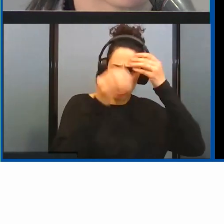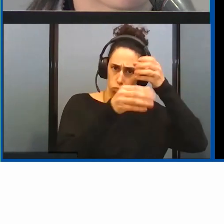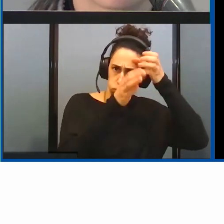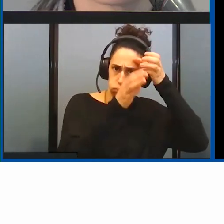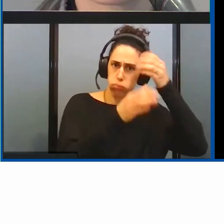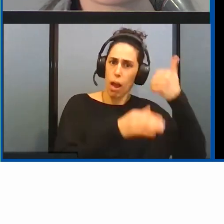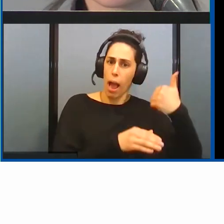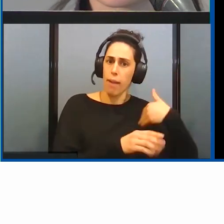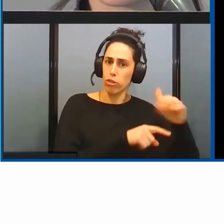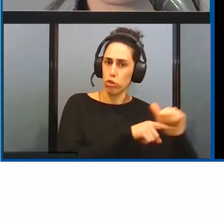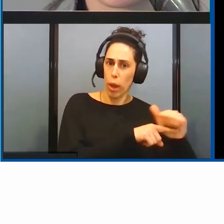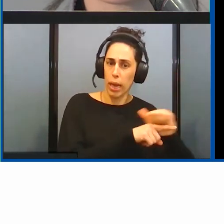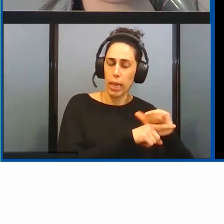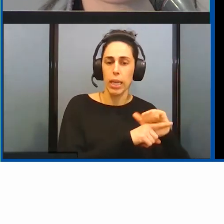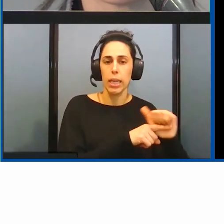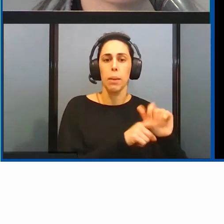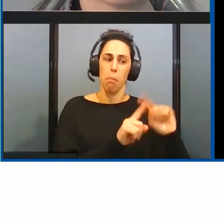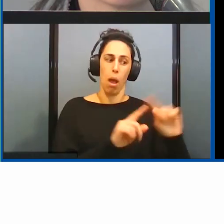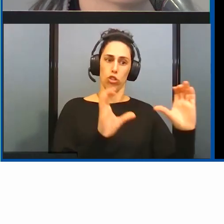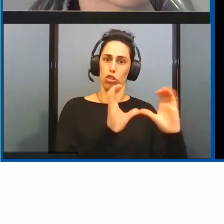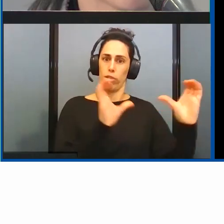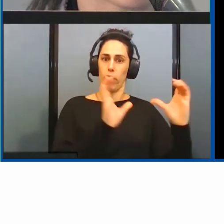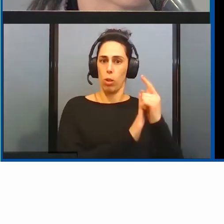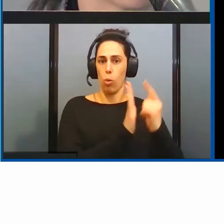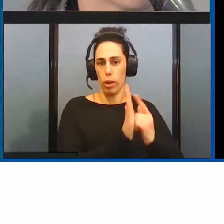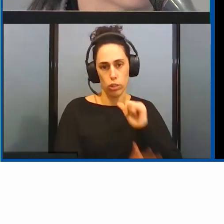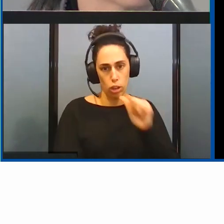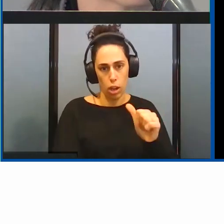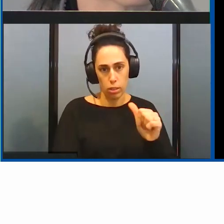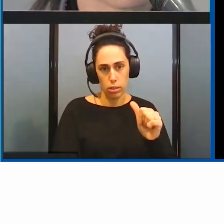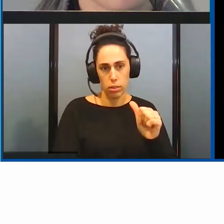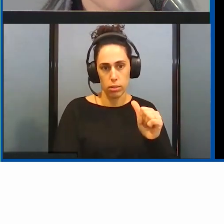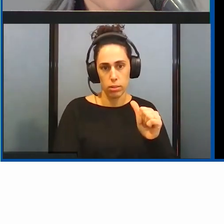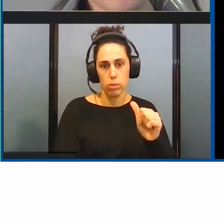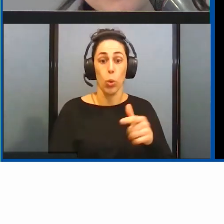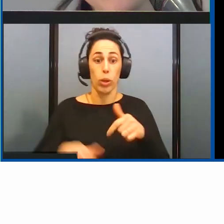not the same way our office does, not the same way Esther at CASA would.